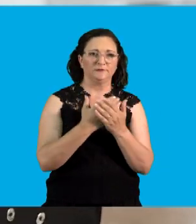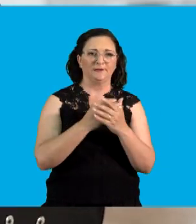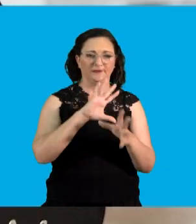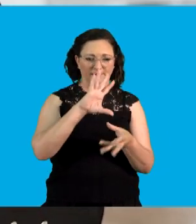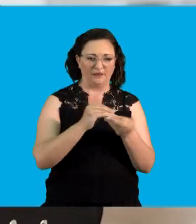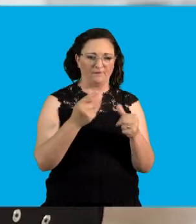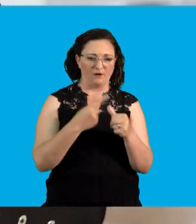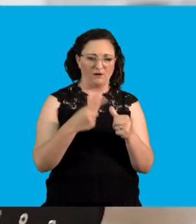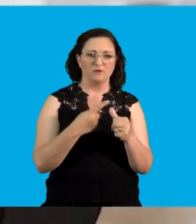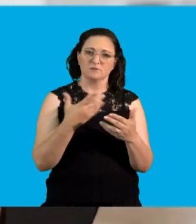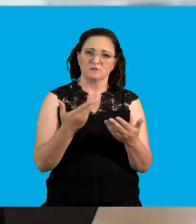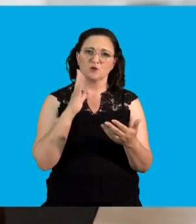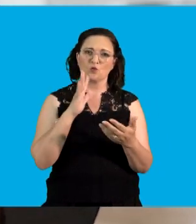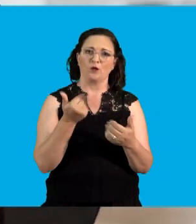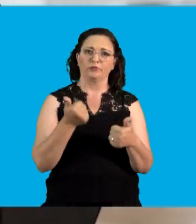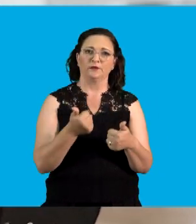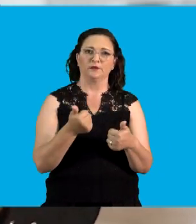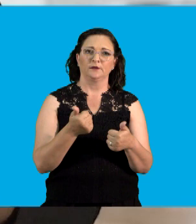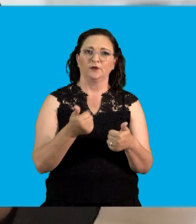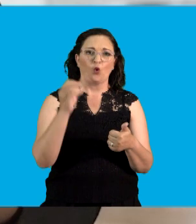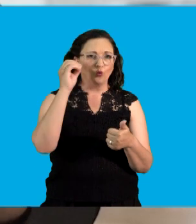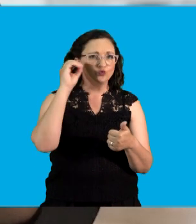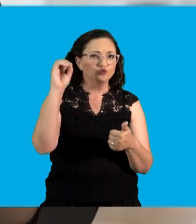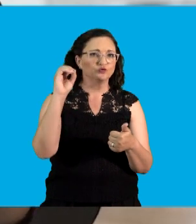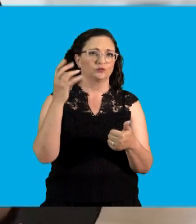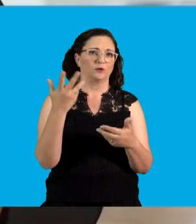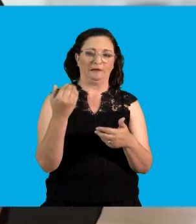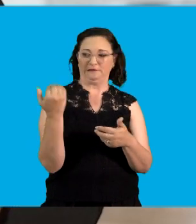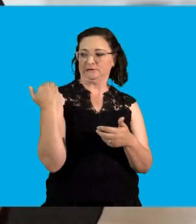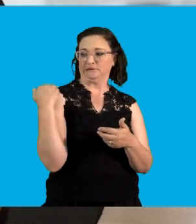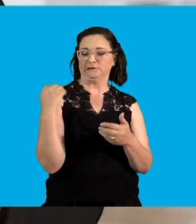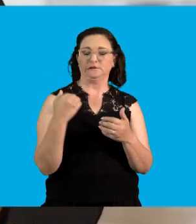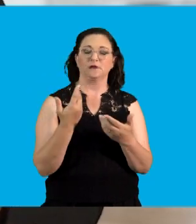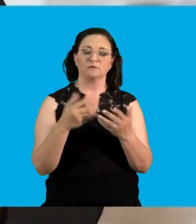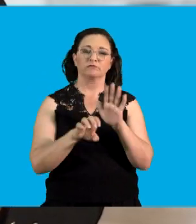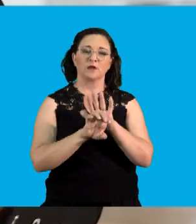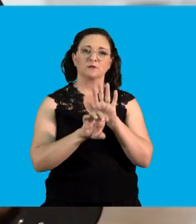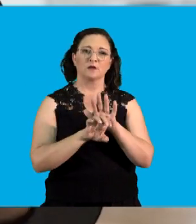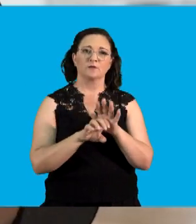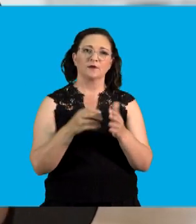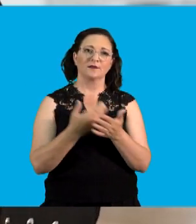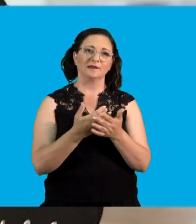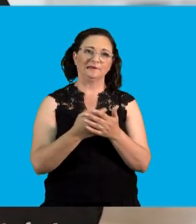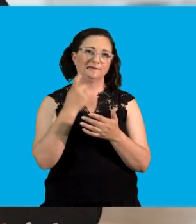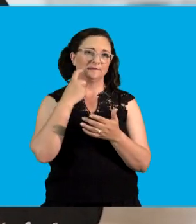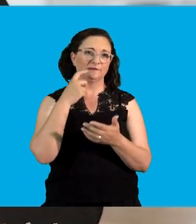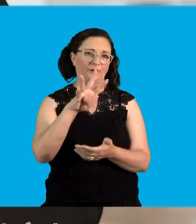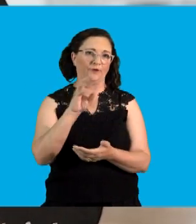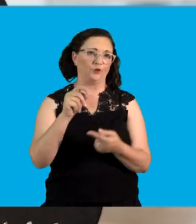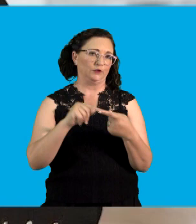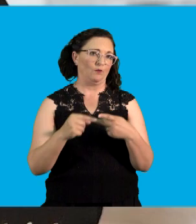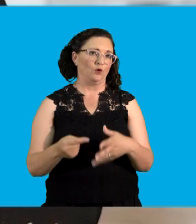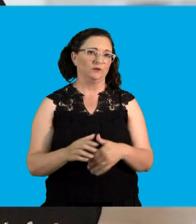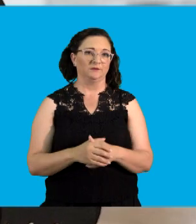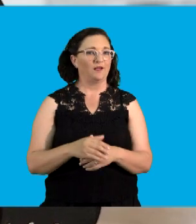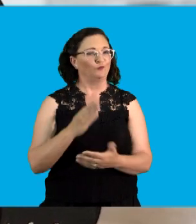answering all the questions that is required? And then originality, recent examples. Then you get your 40 out of 40 for your essay.